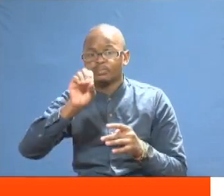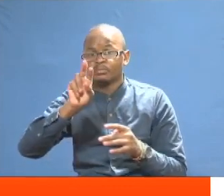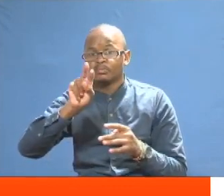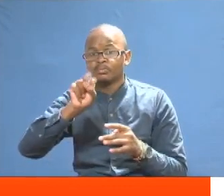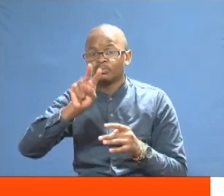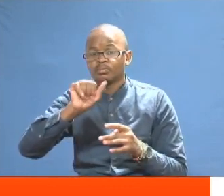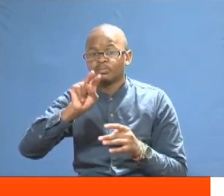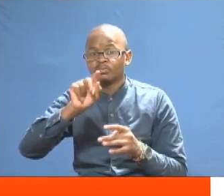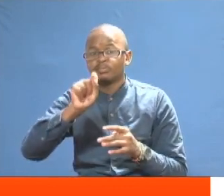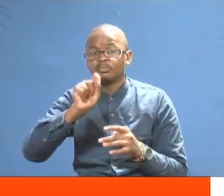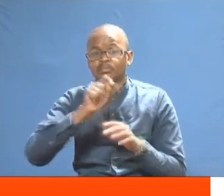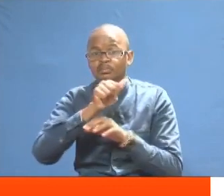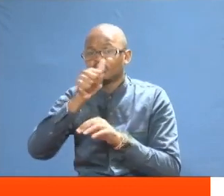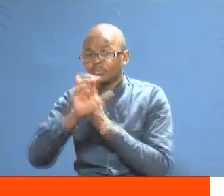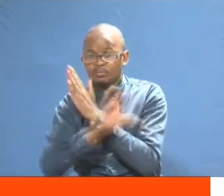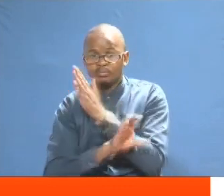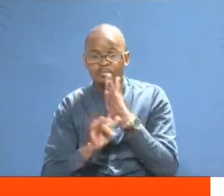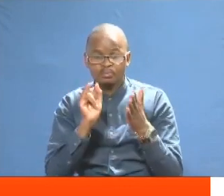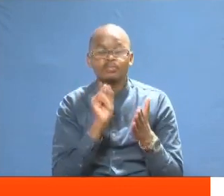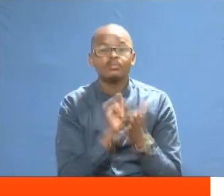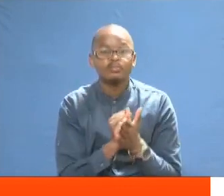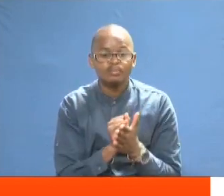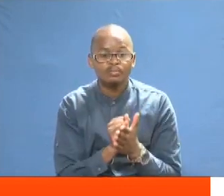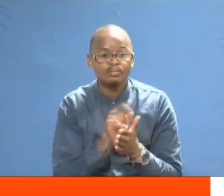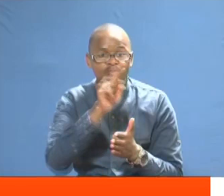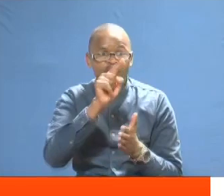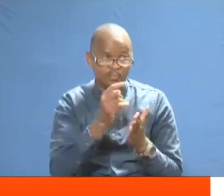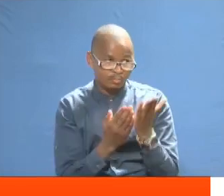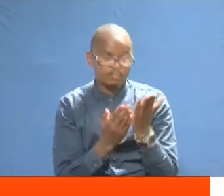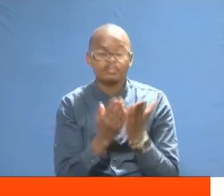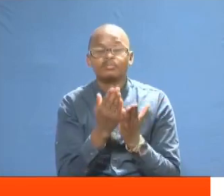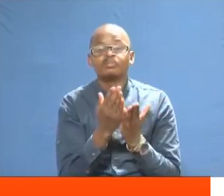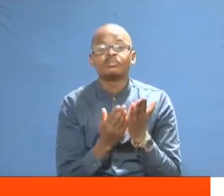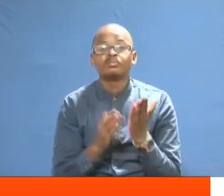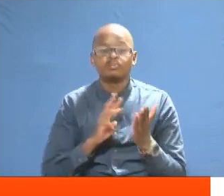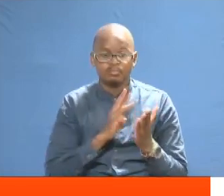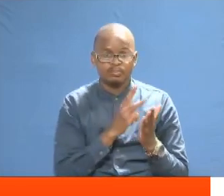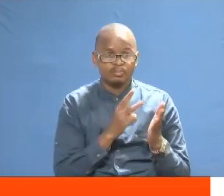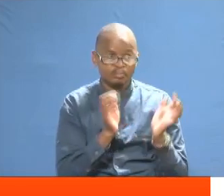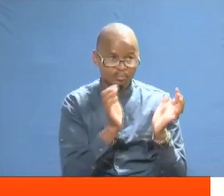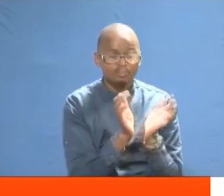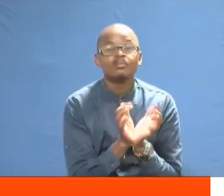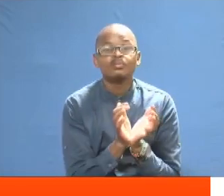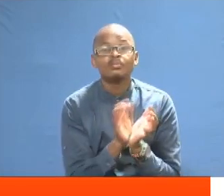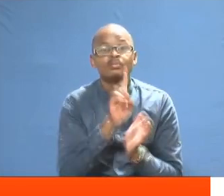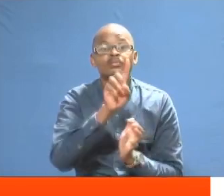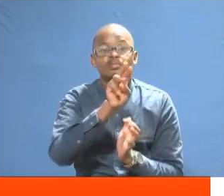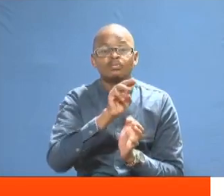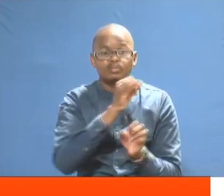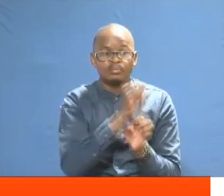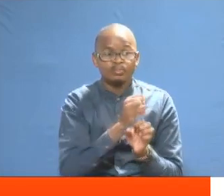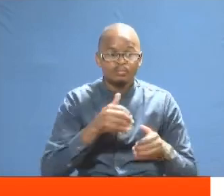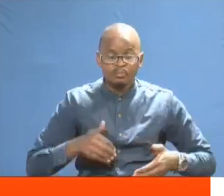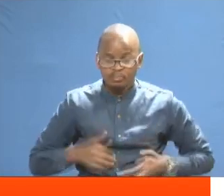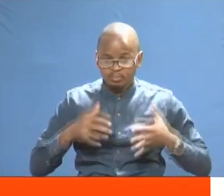agreement with the rest of the country that we need to deliver on stadiums, We need to deliver on 1 million jobs for